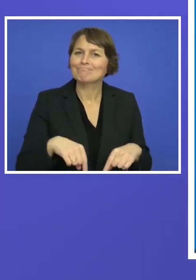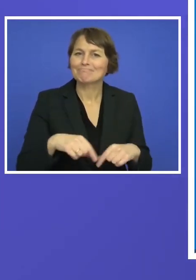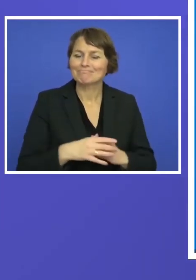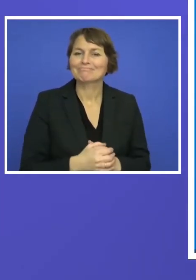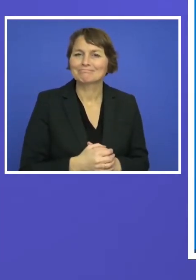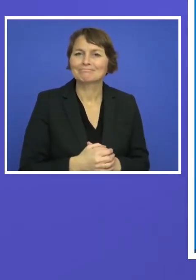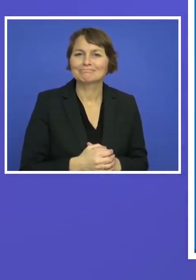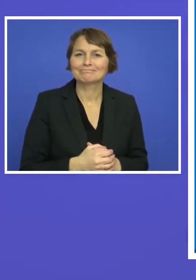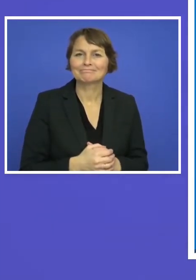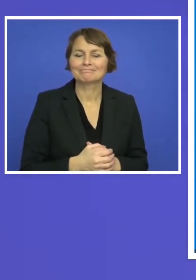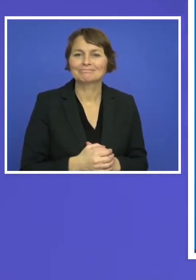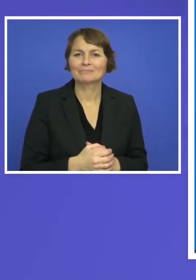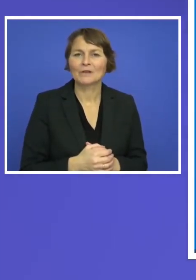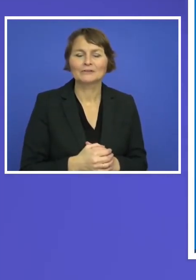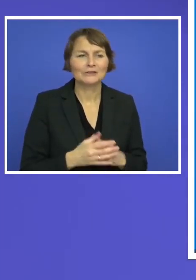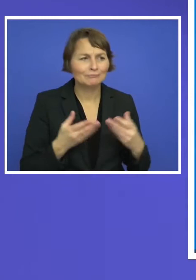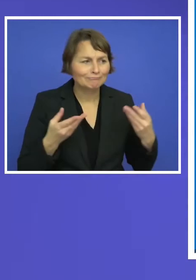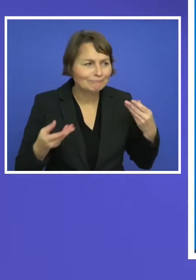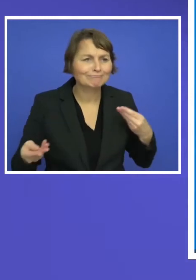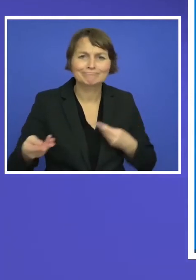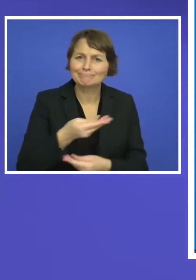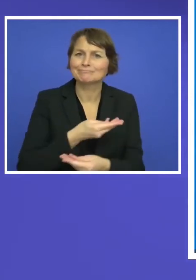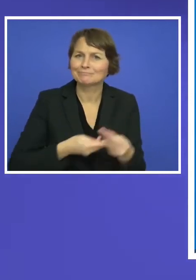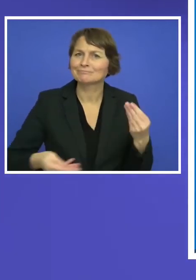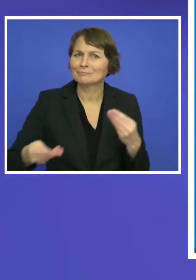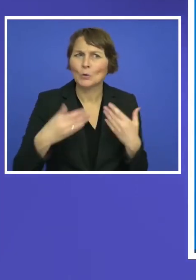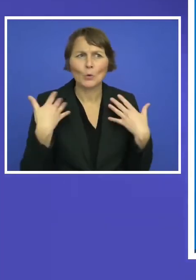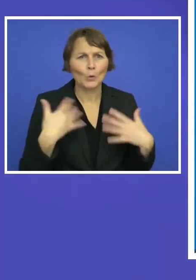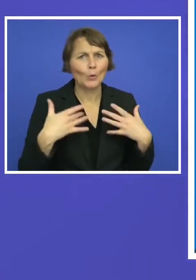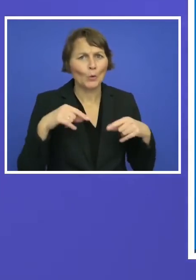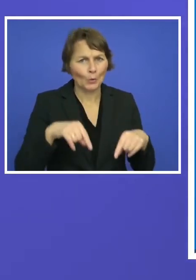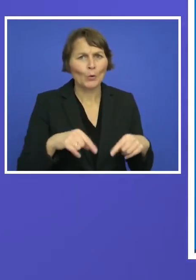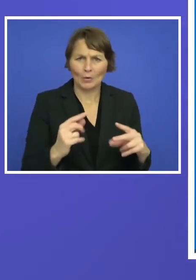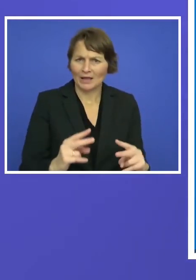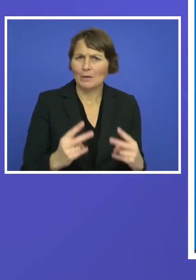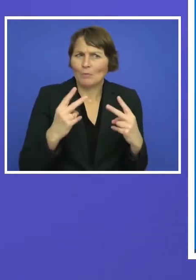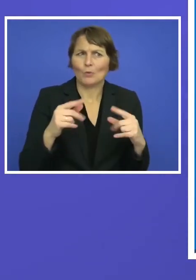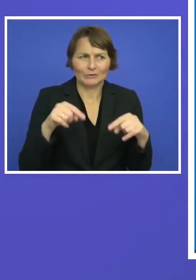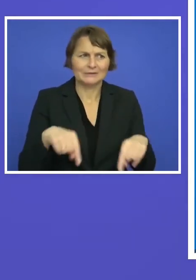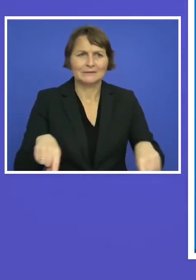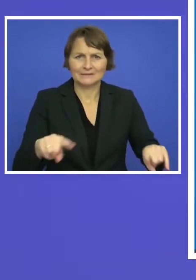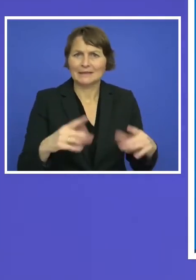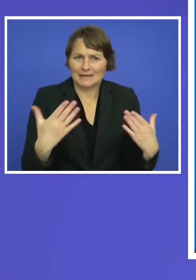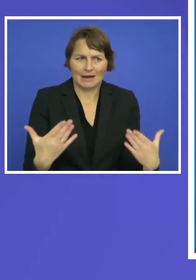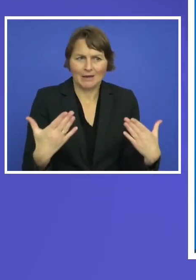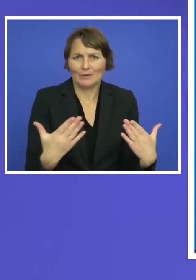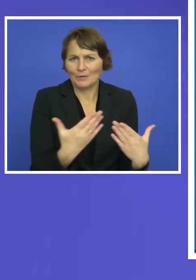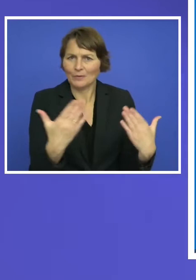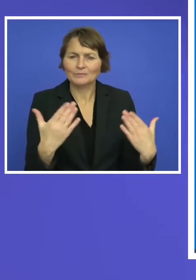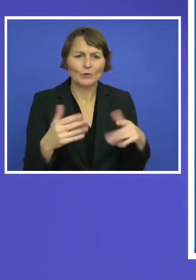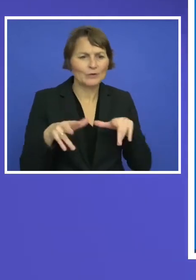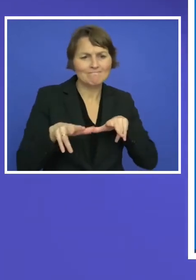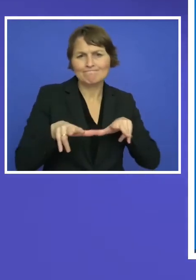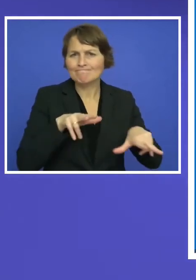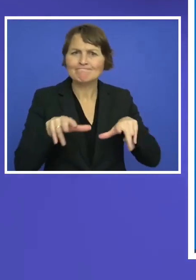thoughtful discussion. I think this is really important that at this point in time we organize this kind of